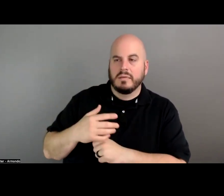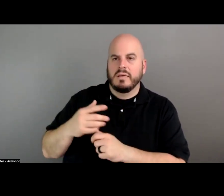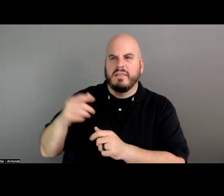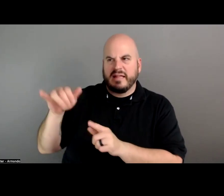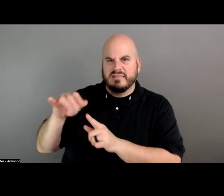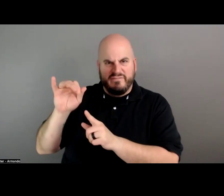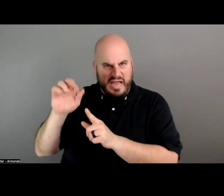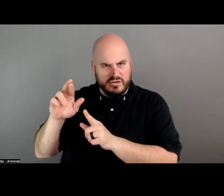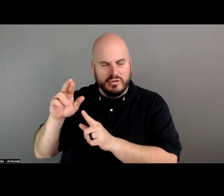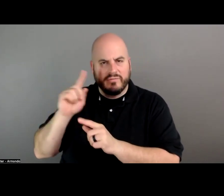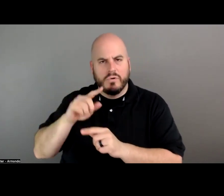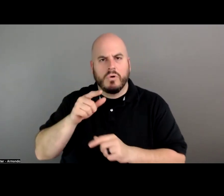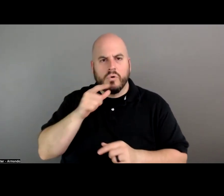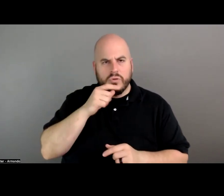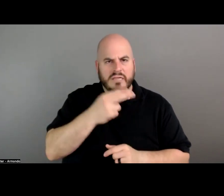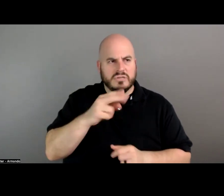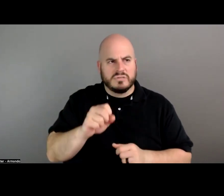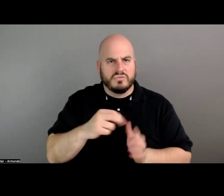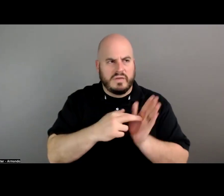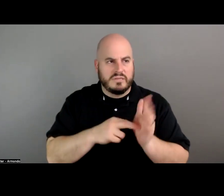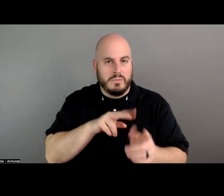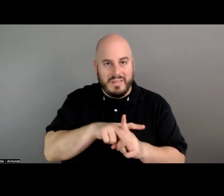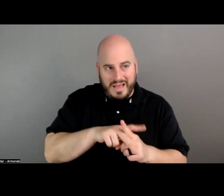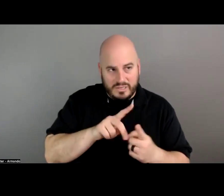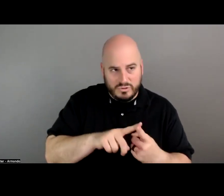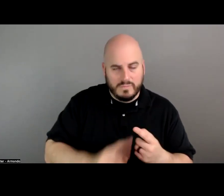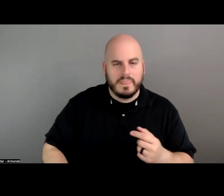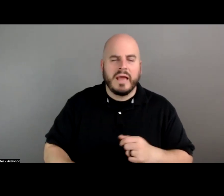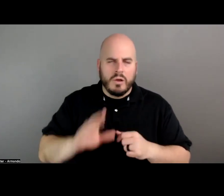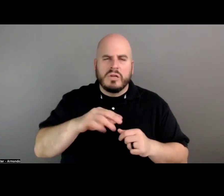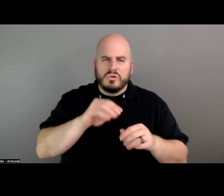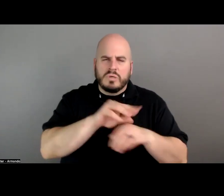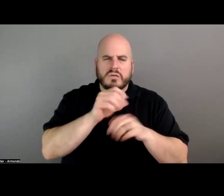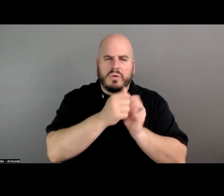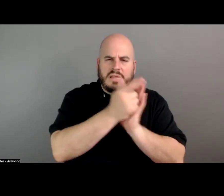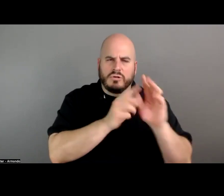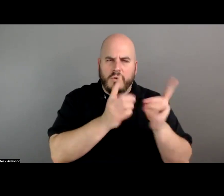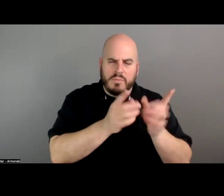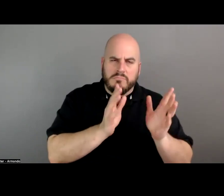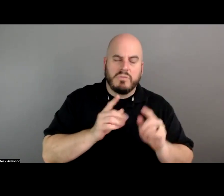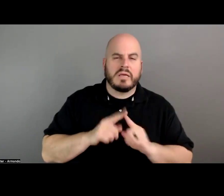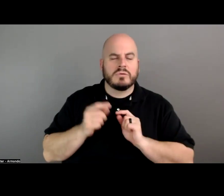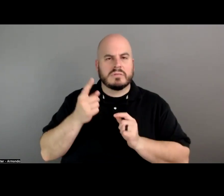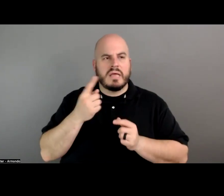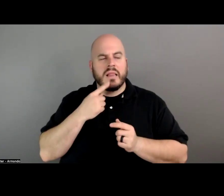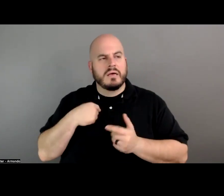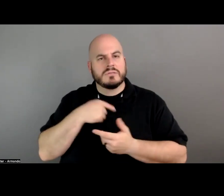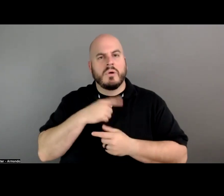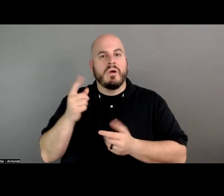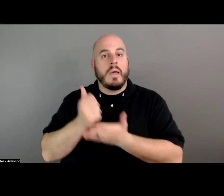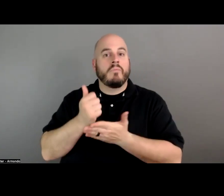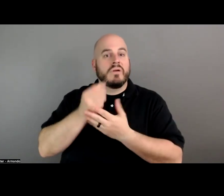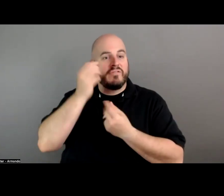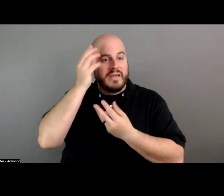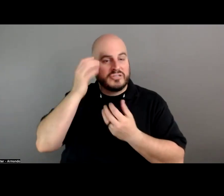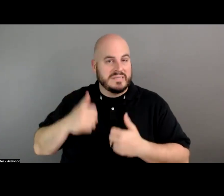the HHS regs apply to. I know we need to consult with legal, but can you tell me where the helpful information exists? I